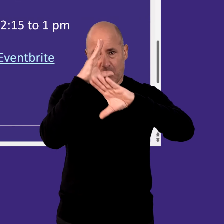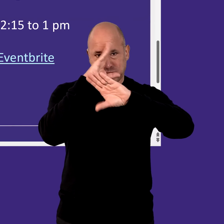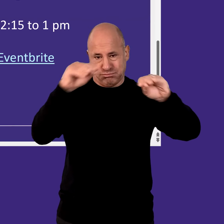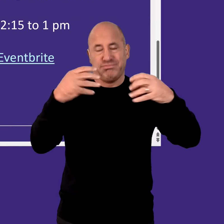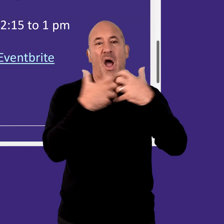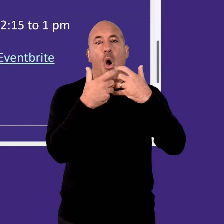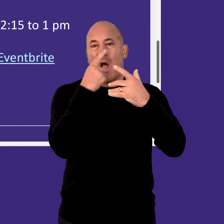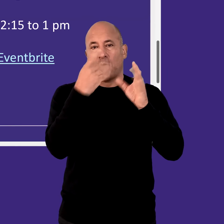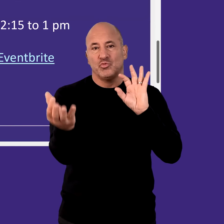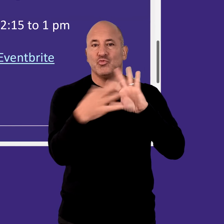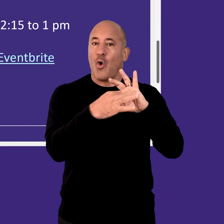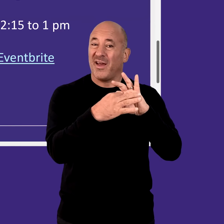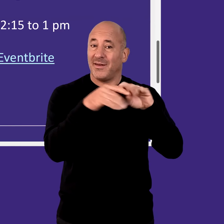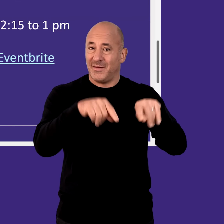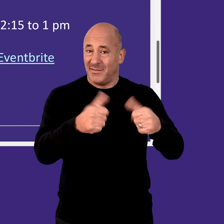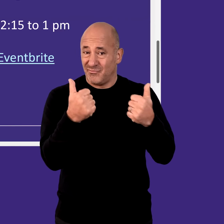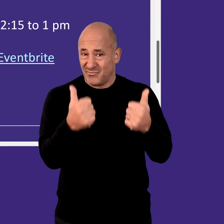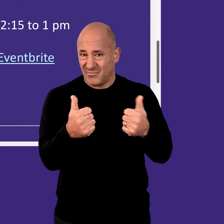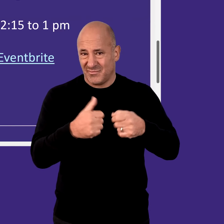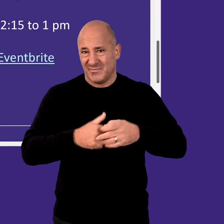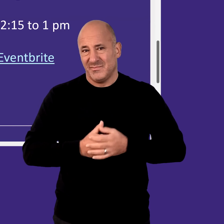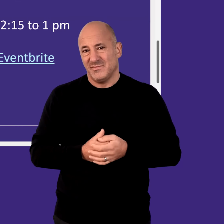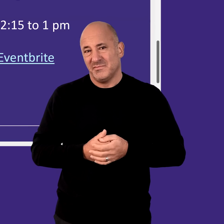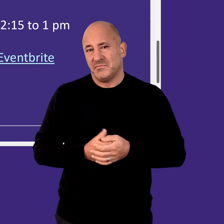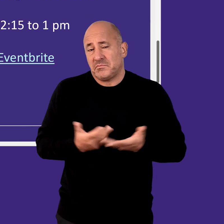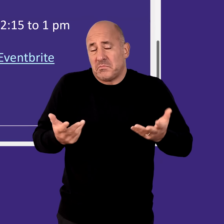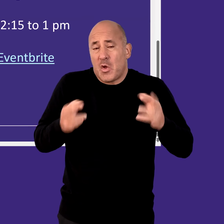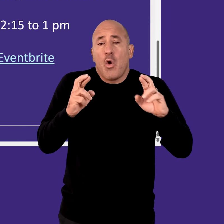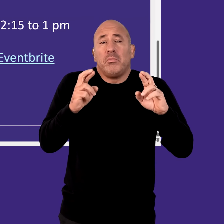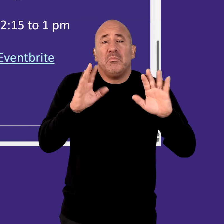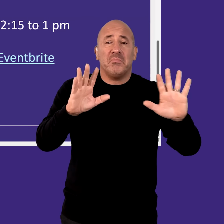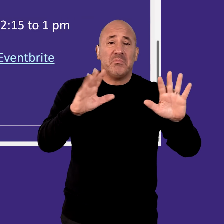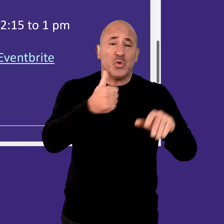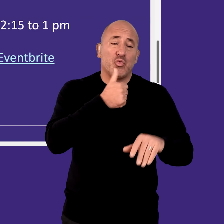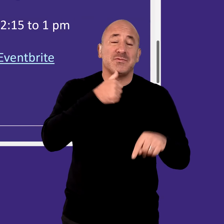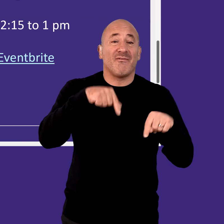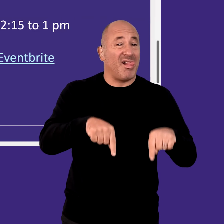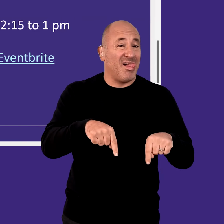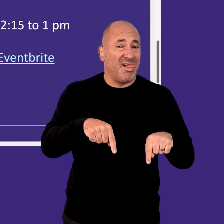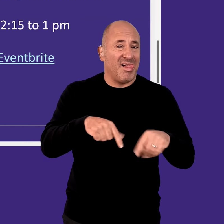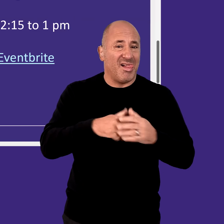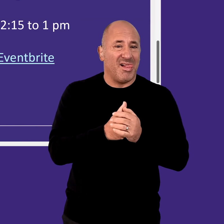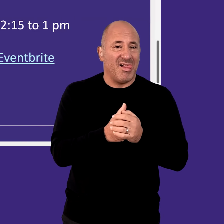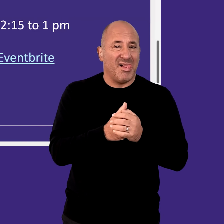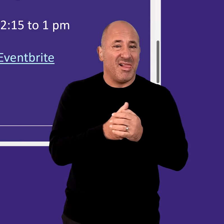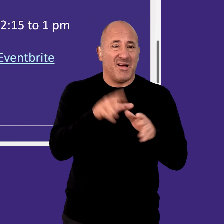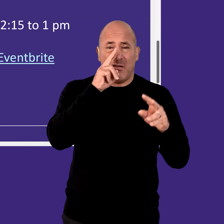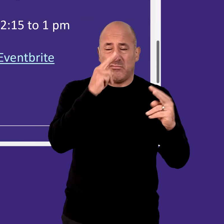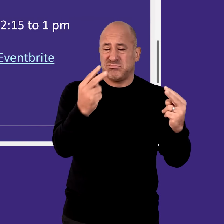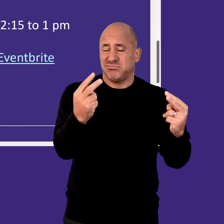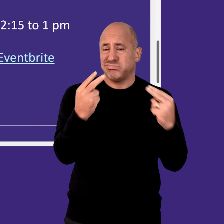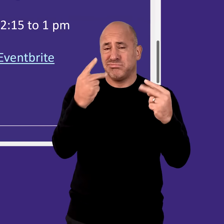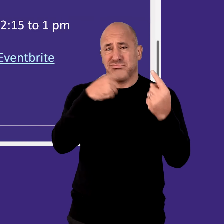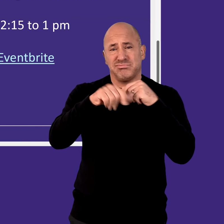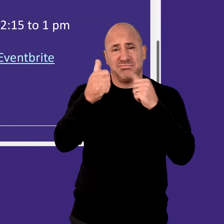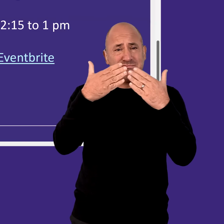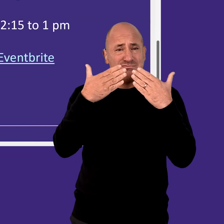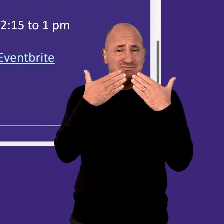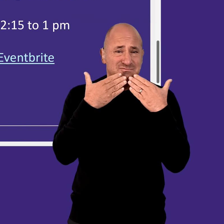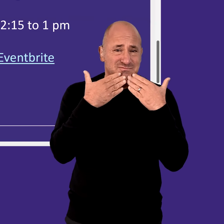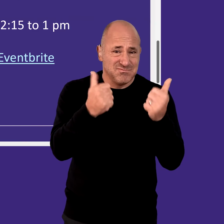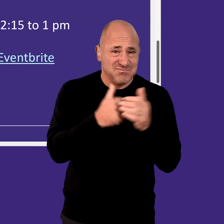live, we will send out the joining instructions to that to anyone who wants to. So once again, we hope you